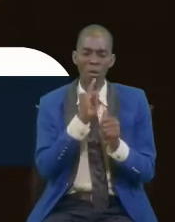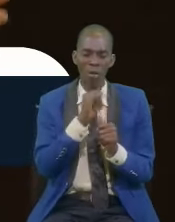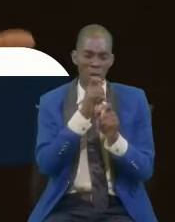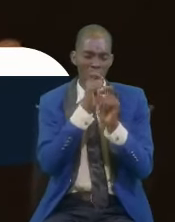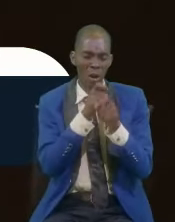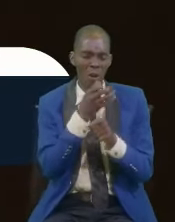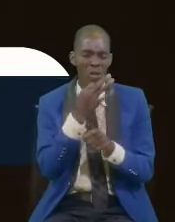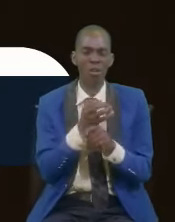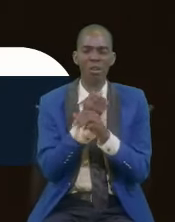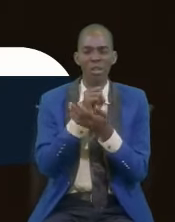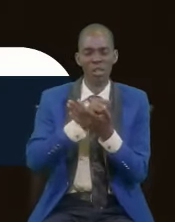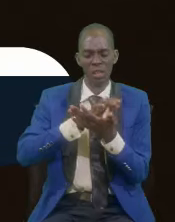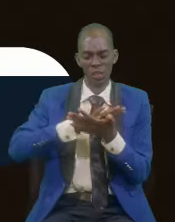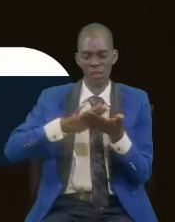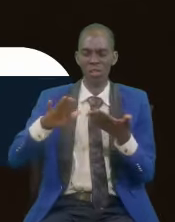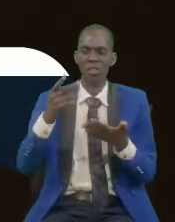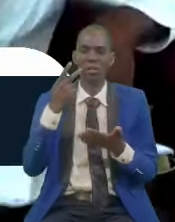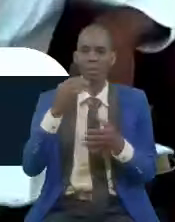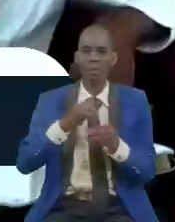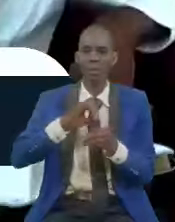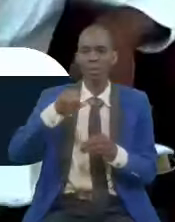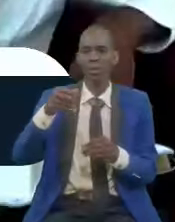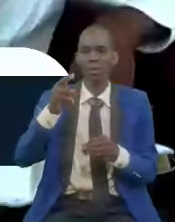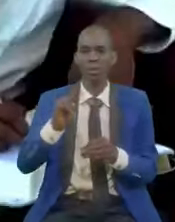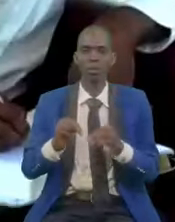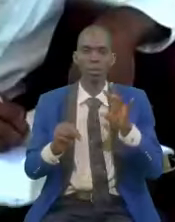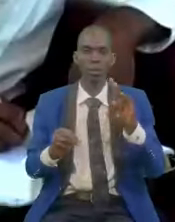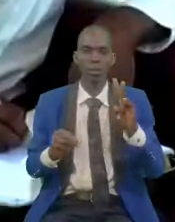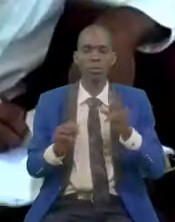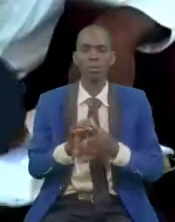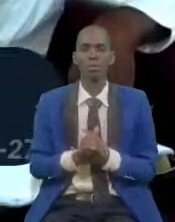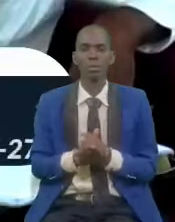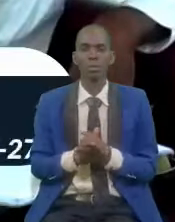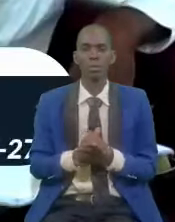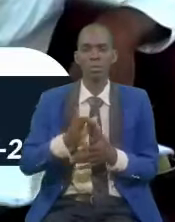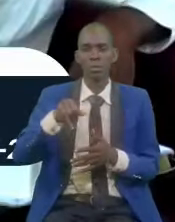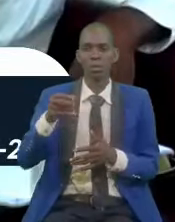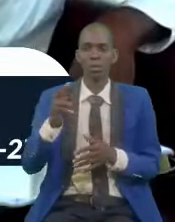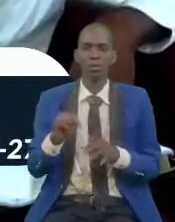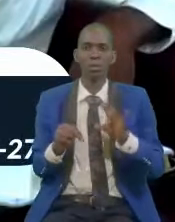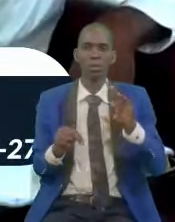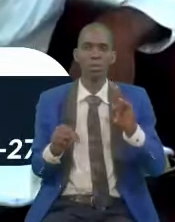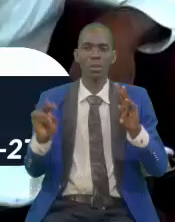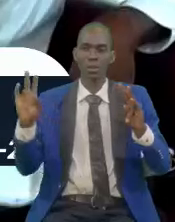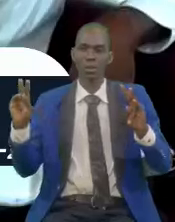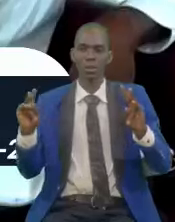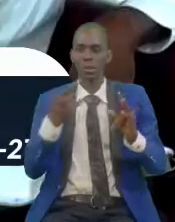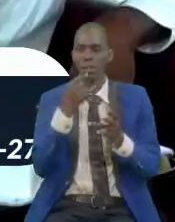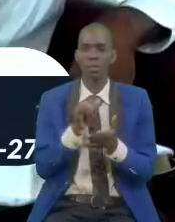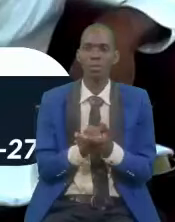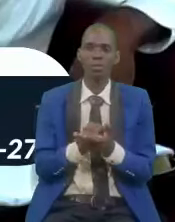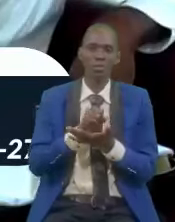and steadfastness. John chapter 17, verse 17.